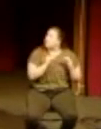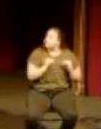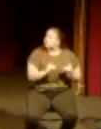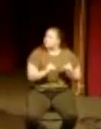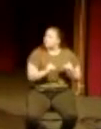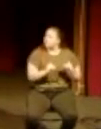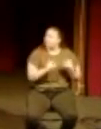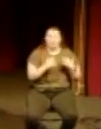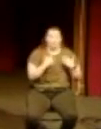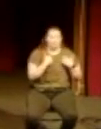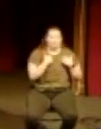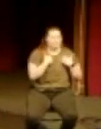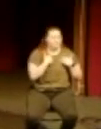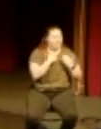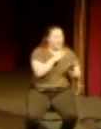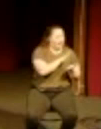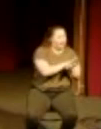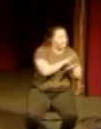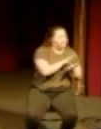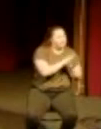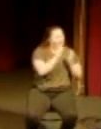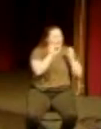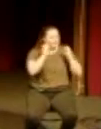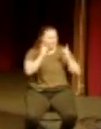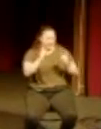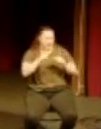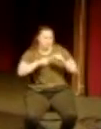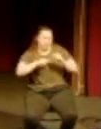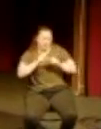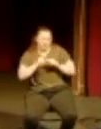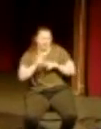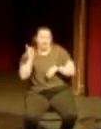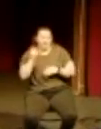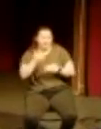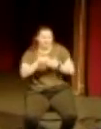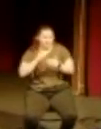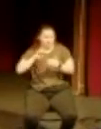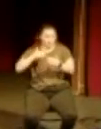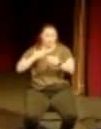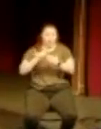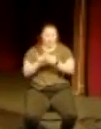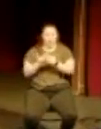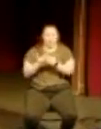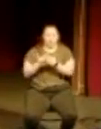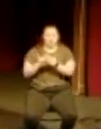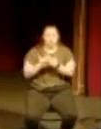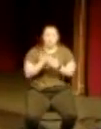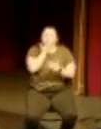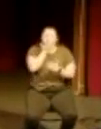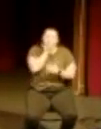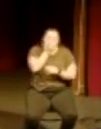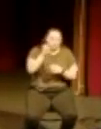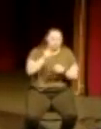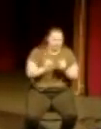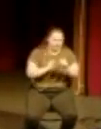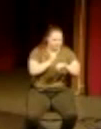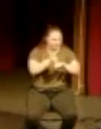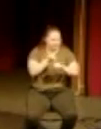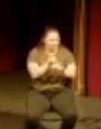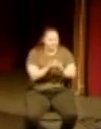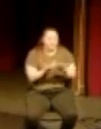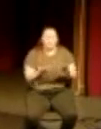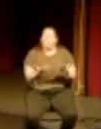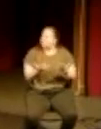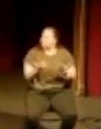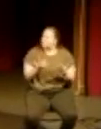hub administration and educational building. And prior to all this landscape and hardscape coming in, it was just lawn space. And it was almost like